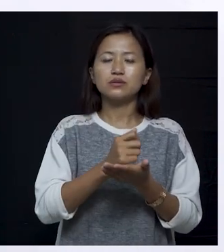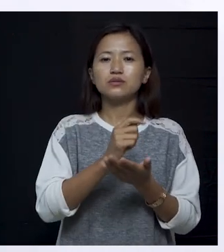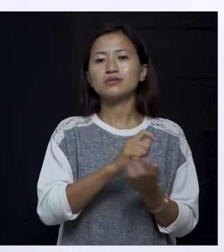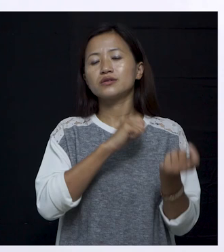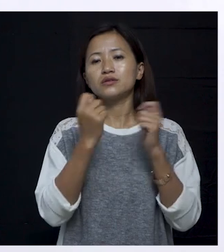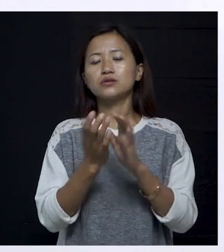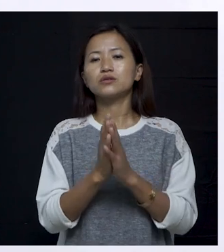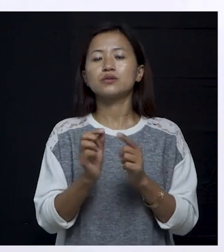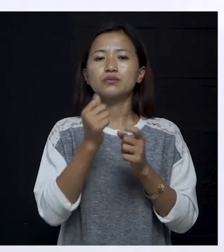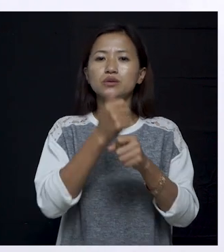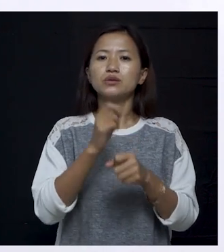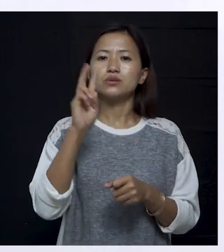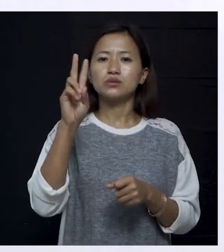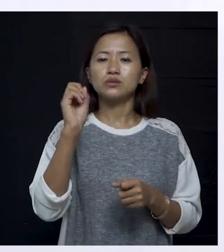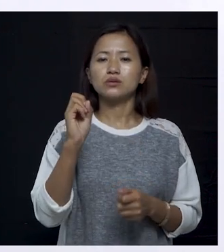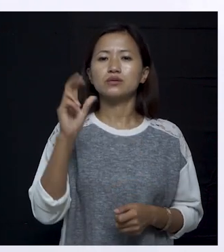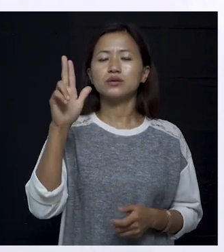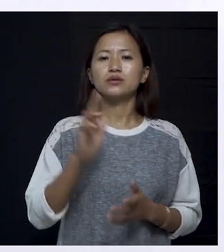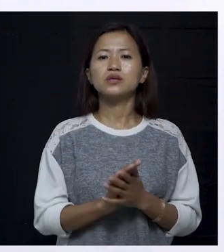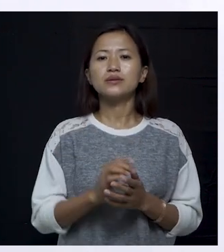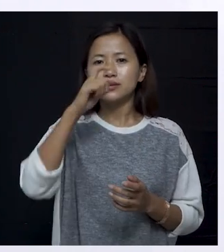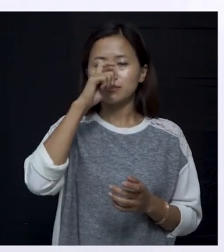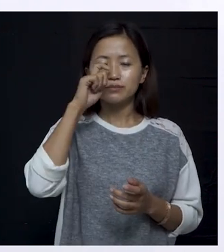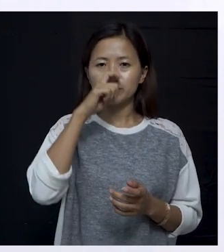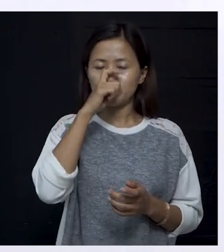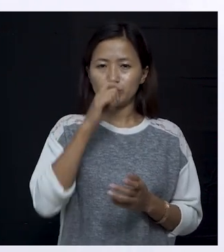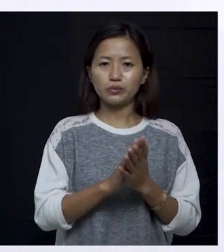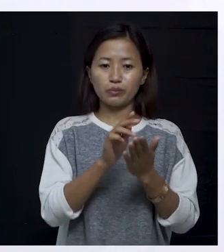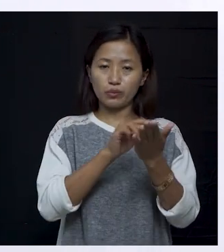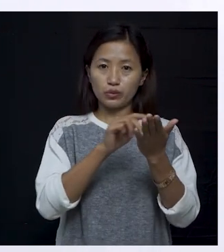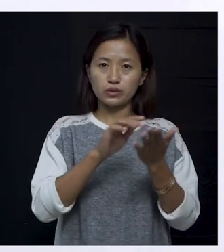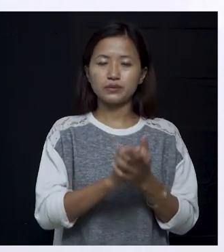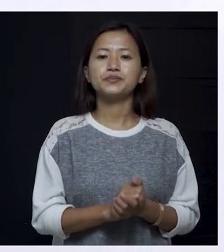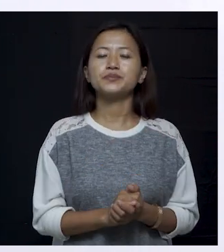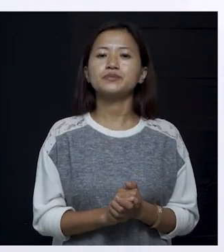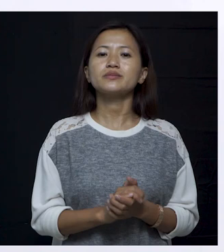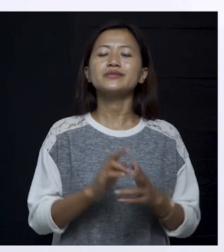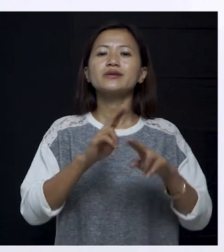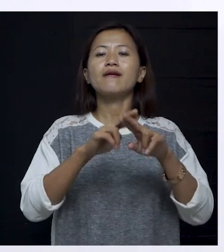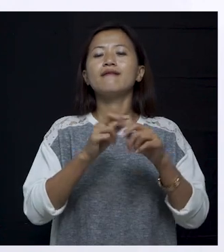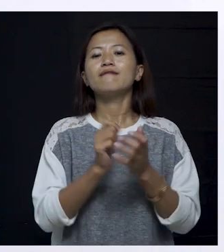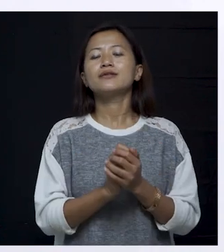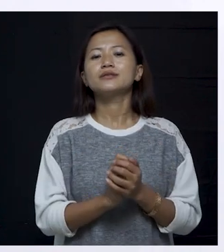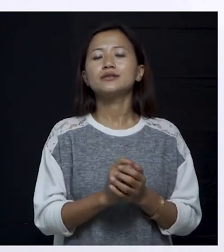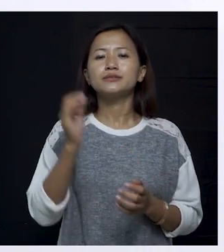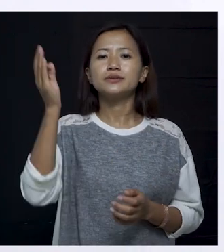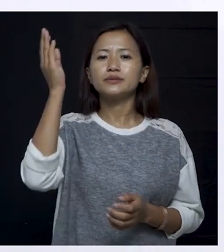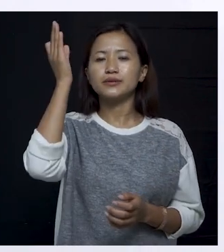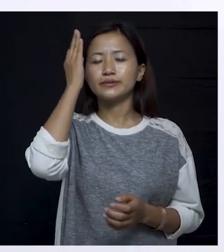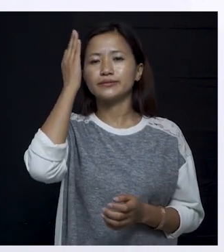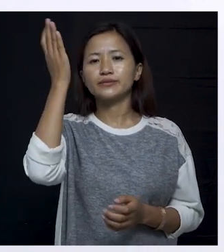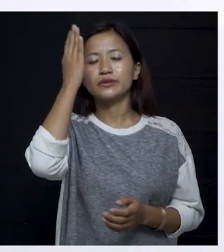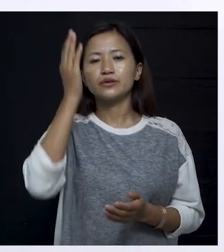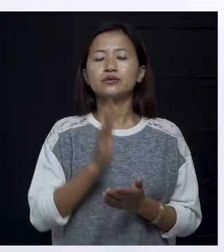page 208. In that blue portion, it is written as these fundamental duties, okay? And many a times the students,